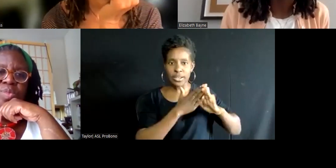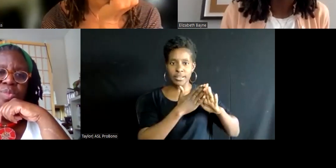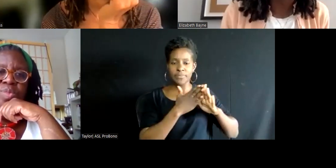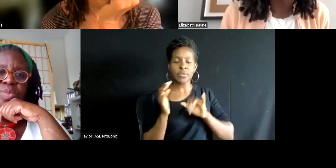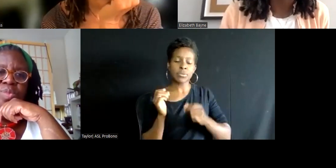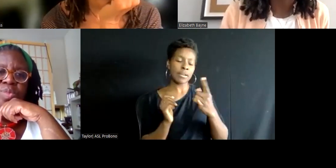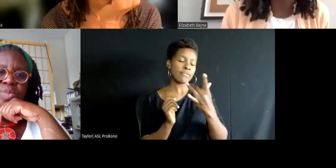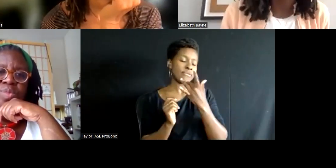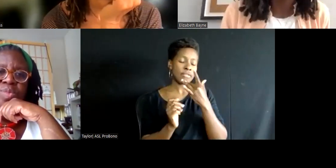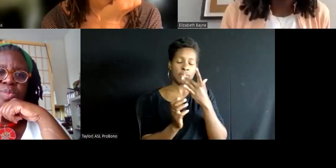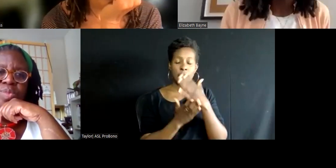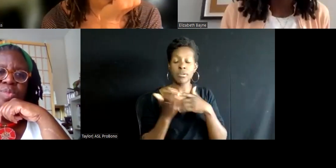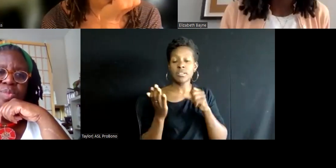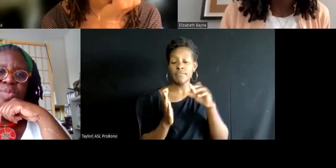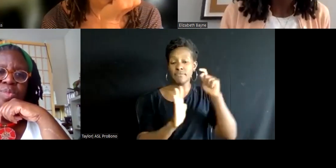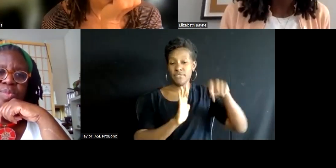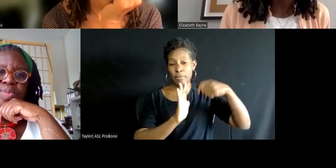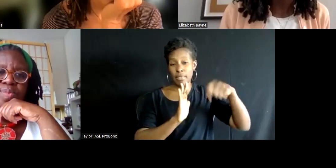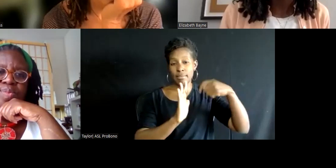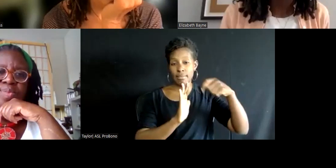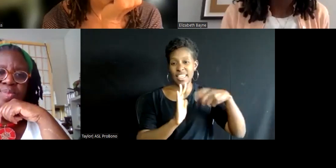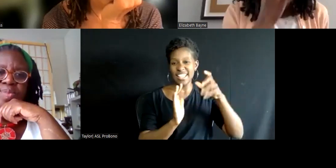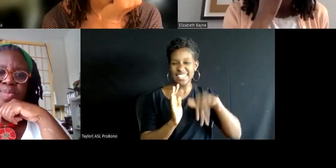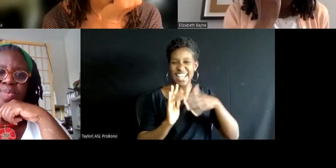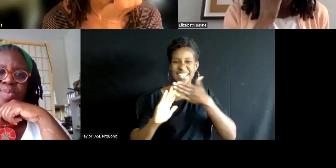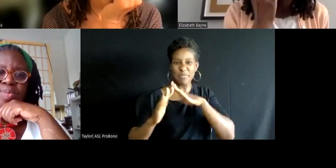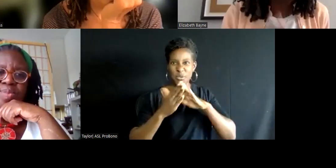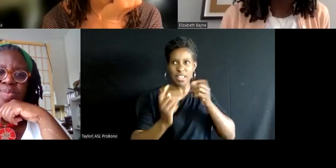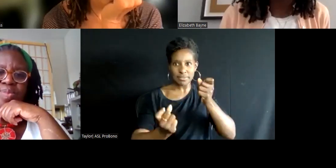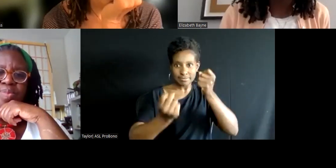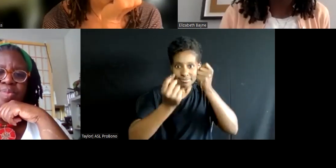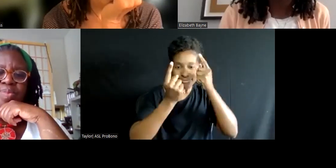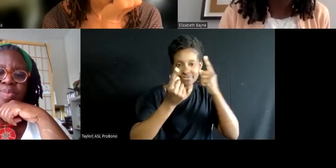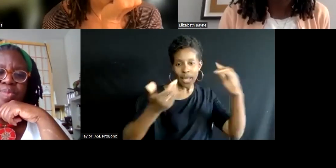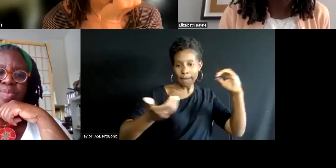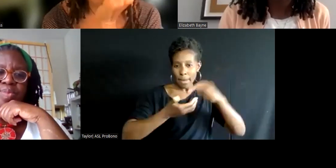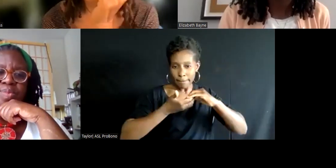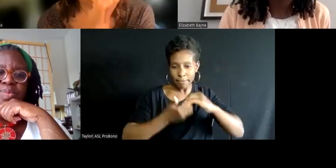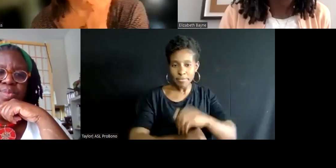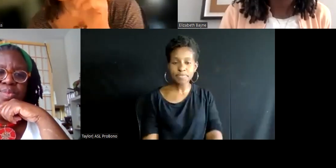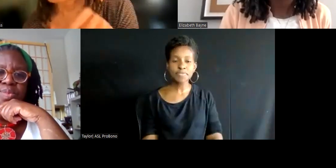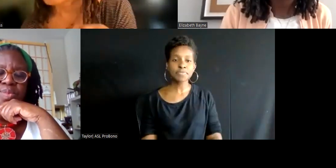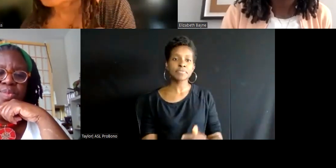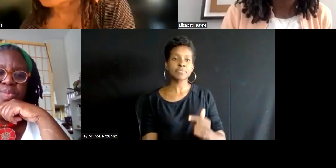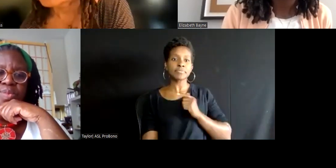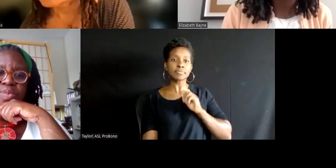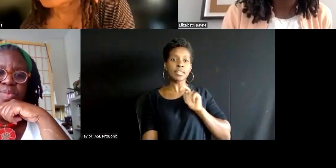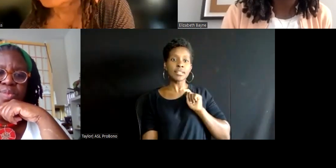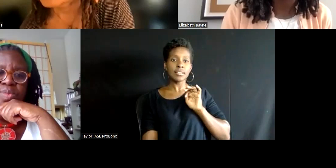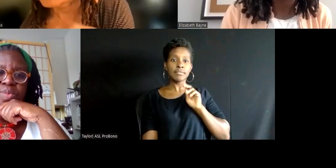this filmmaking process. I want to say if anyone has a question to ask each